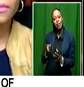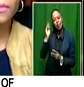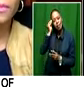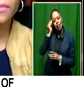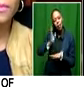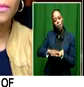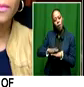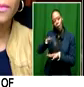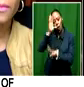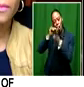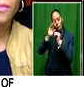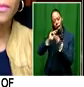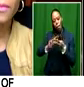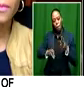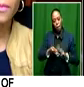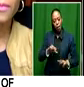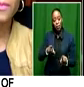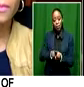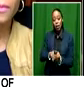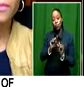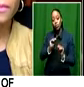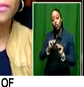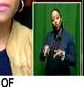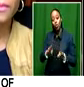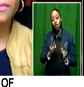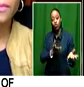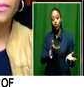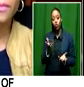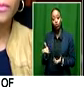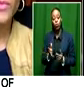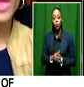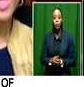interested in maths and teaching it the way it should be taught?